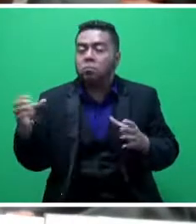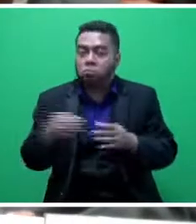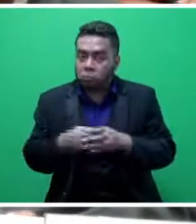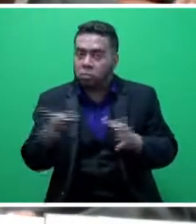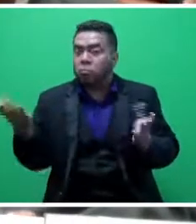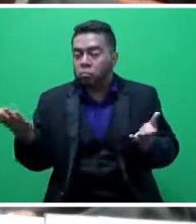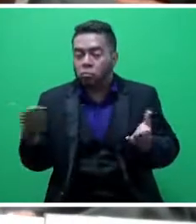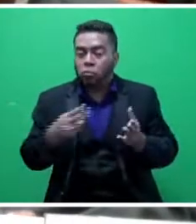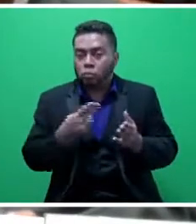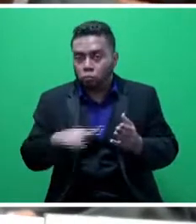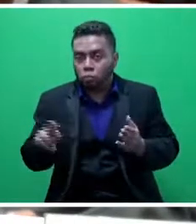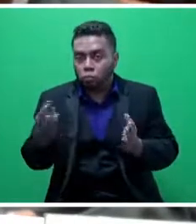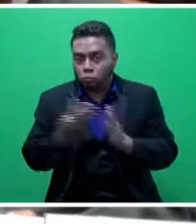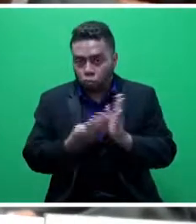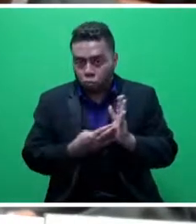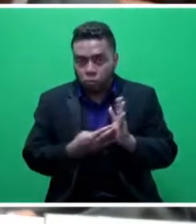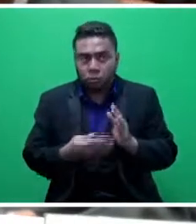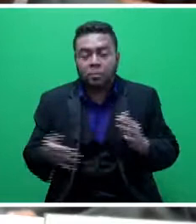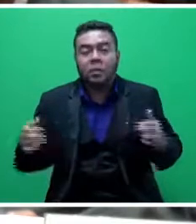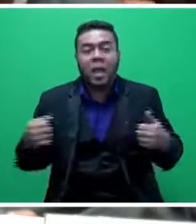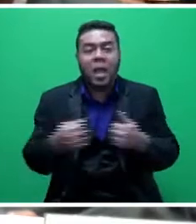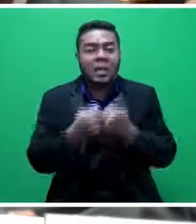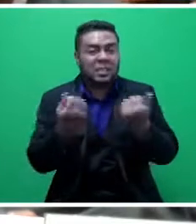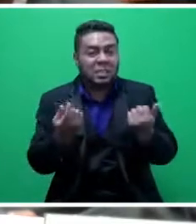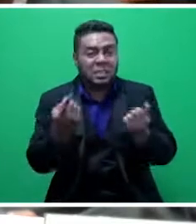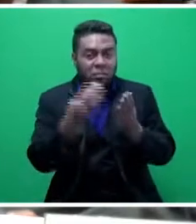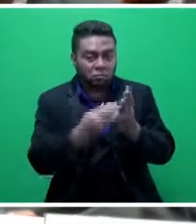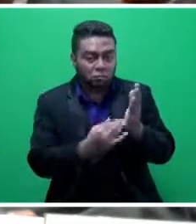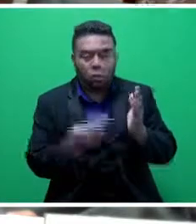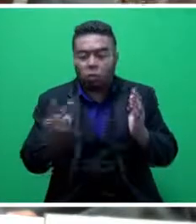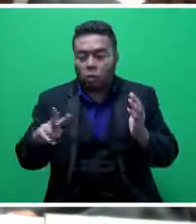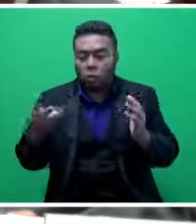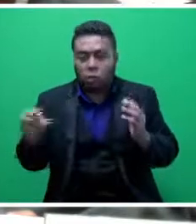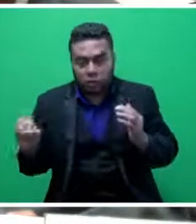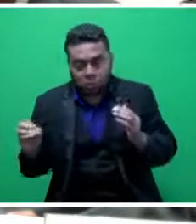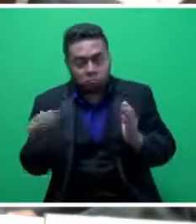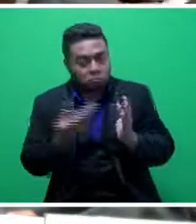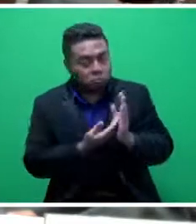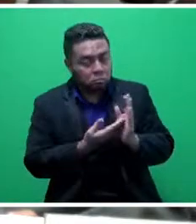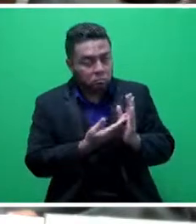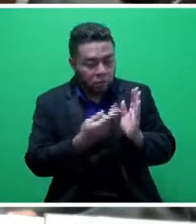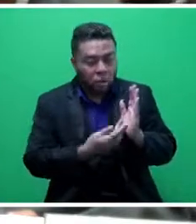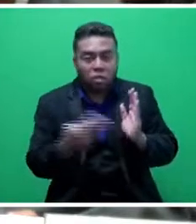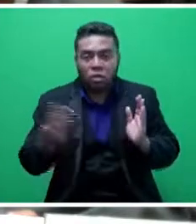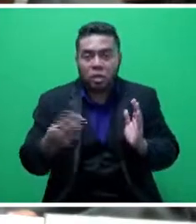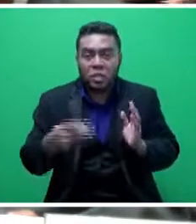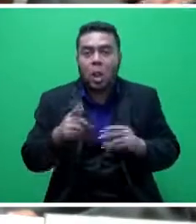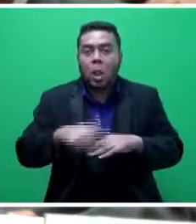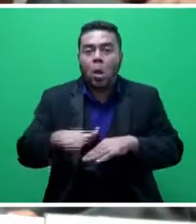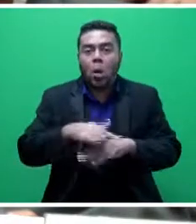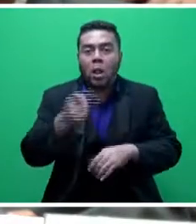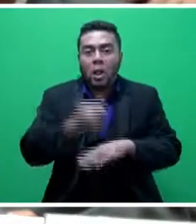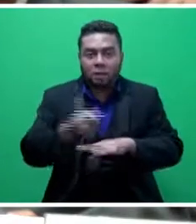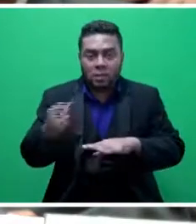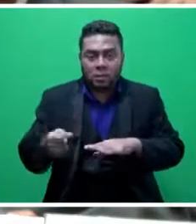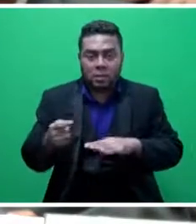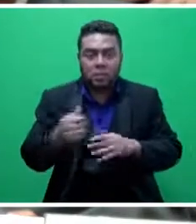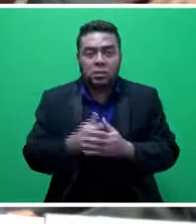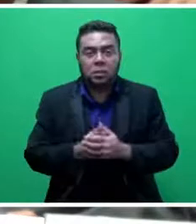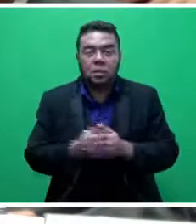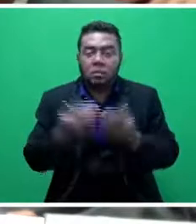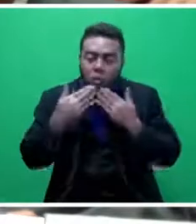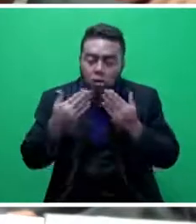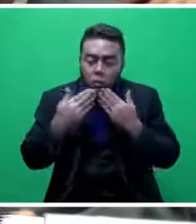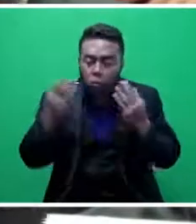2020. 12. Accident Compensation Budget Amendment Bill 2020. And 13. Local Government Budget Amendment Bill 2020. Thank you,